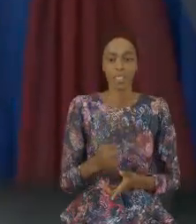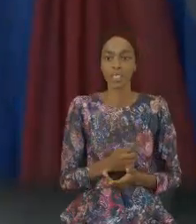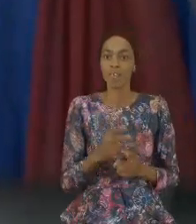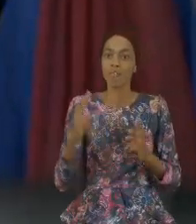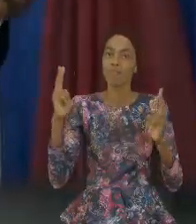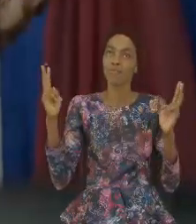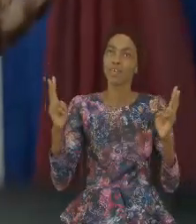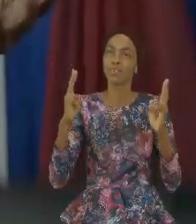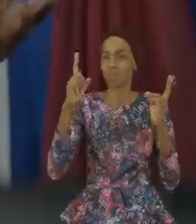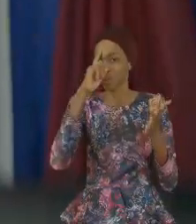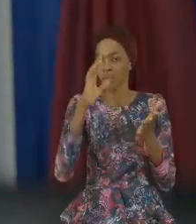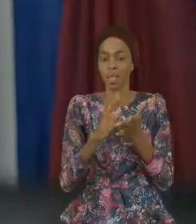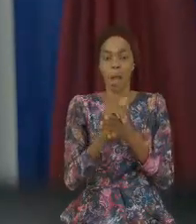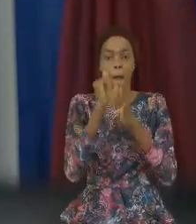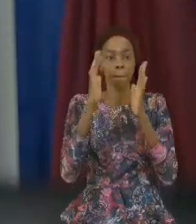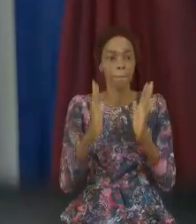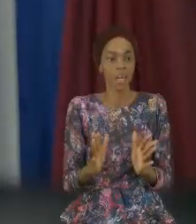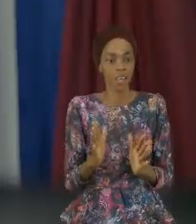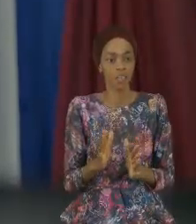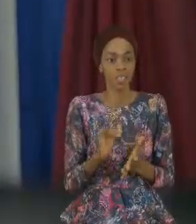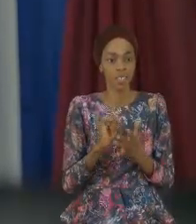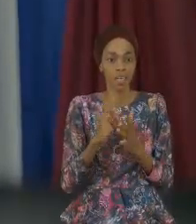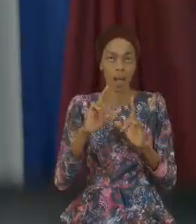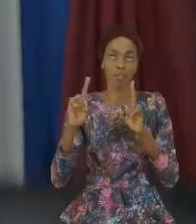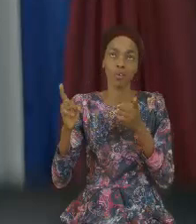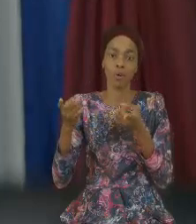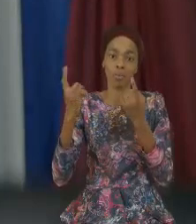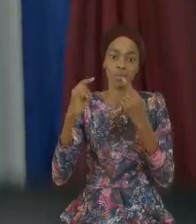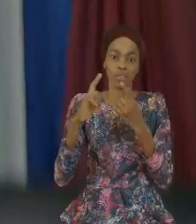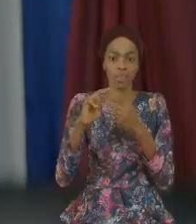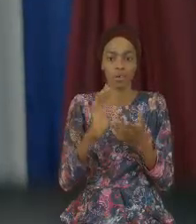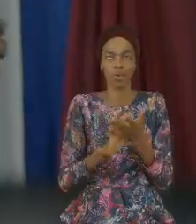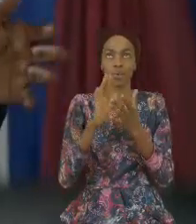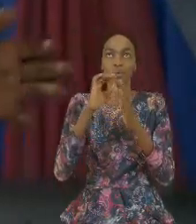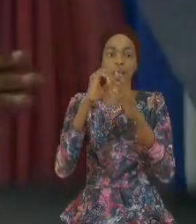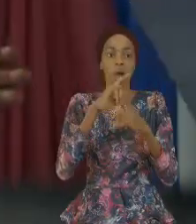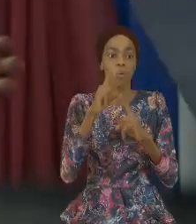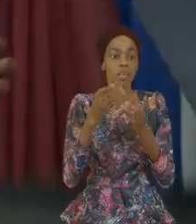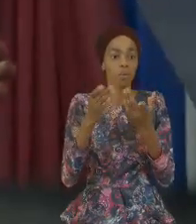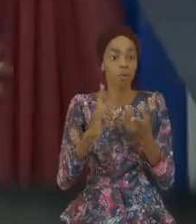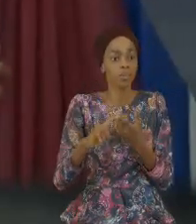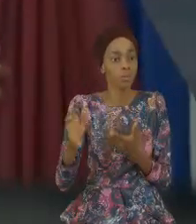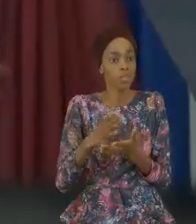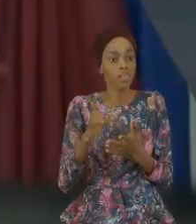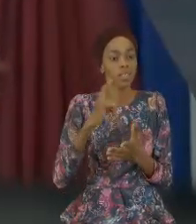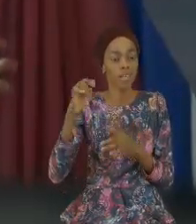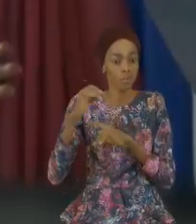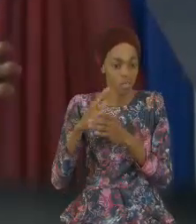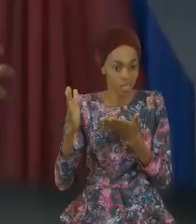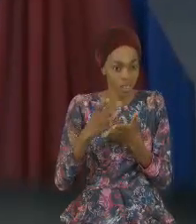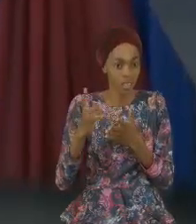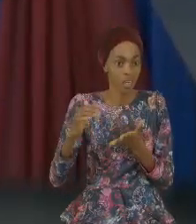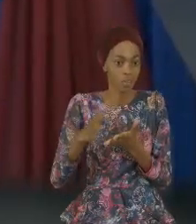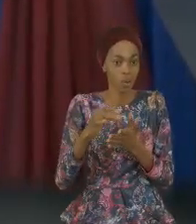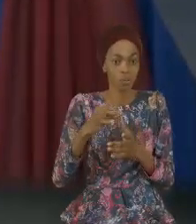saints have gone in into glory, when they want to sing, they sing the song of Moses, of the servant